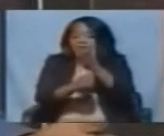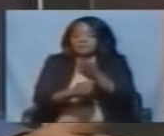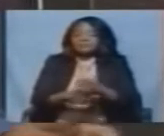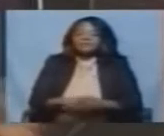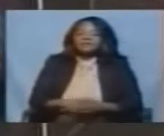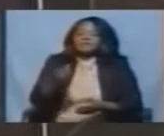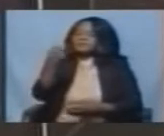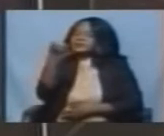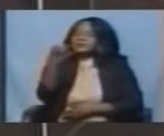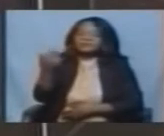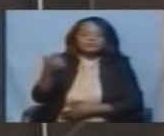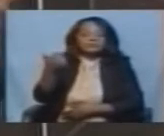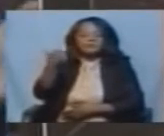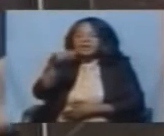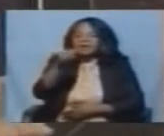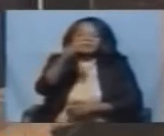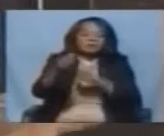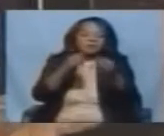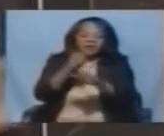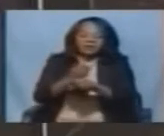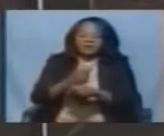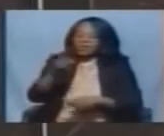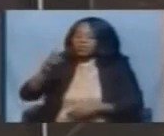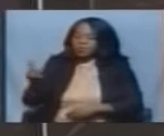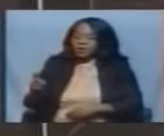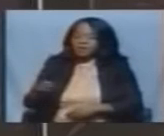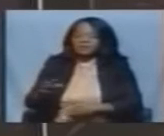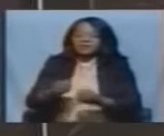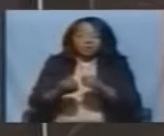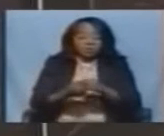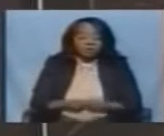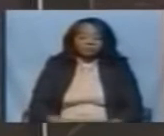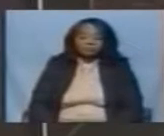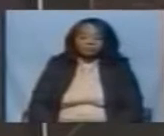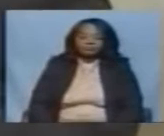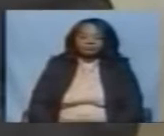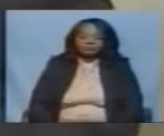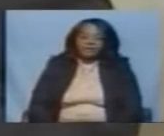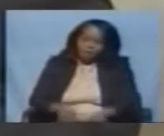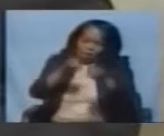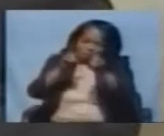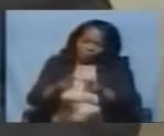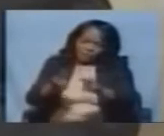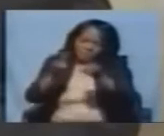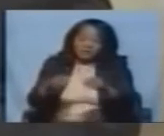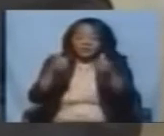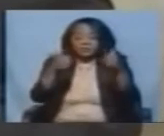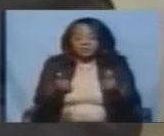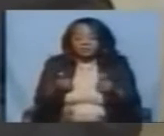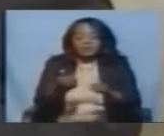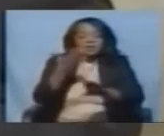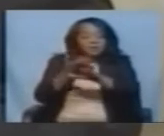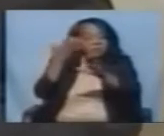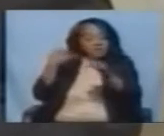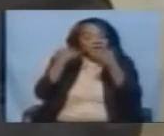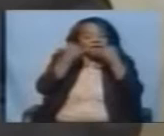decade, 14 years. Where is the challenge? No, it's a correct observation, and that's why I mentioned to you earlier on